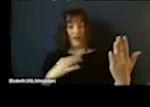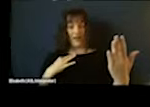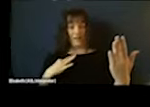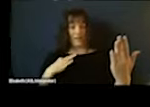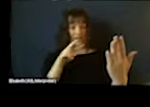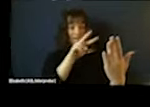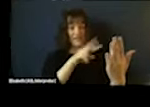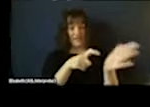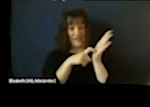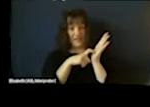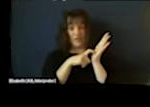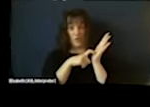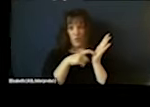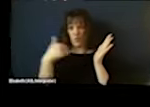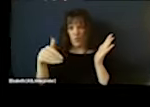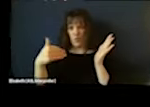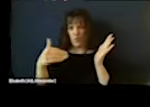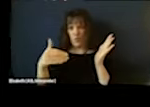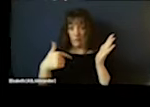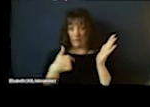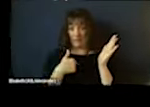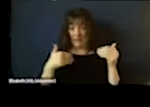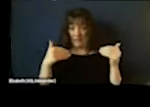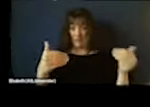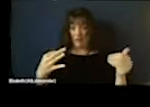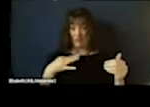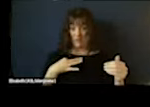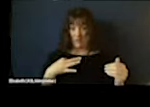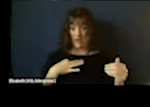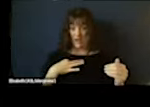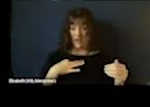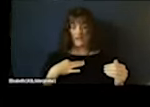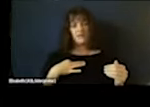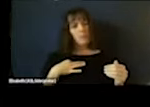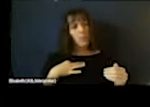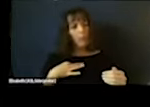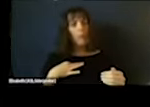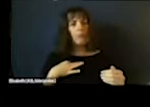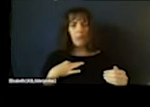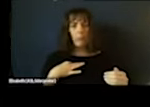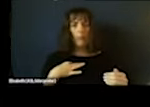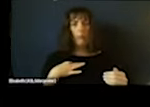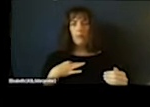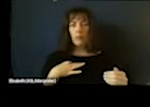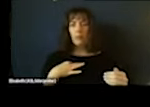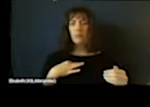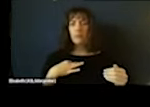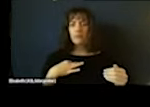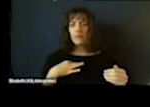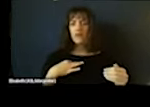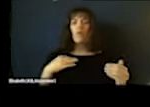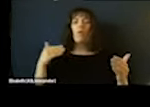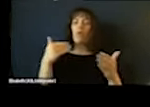eyes, and I thought like, should I apply really? And then I thought, yeah, almost end of my academic life, almost end of my